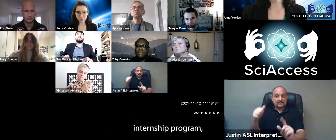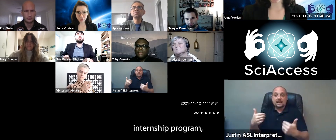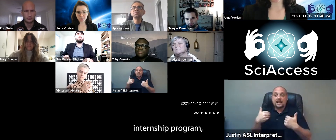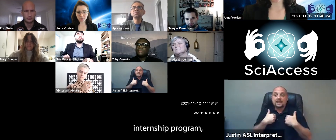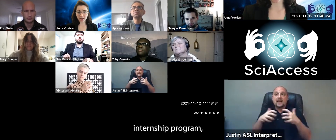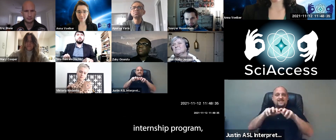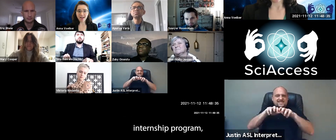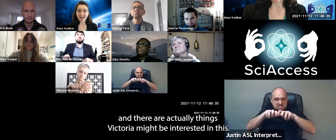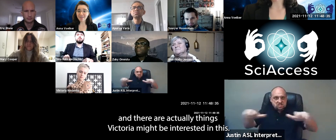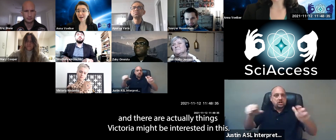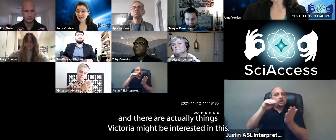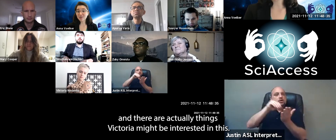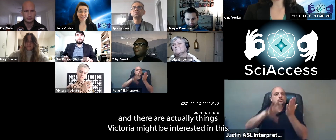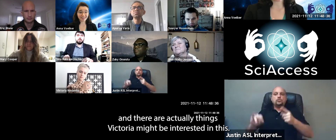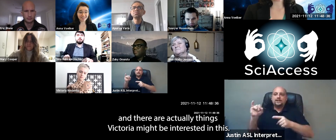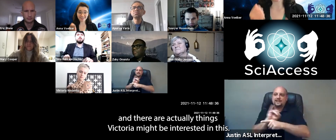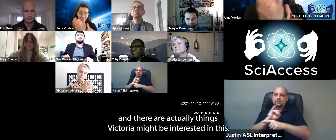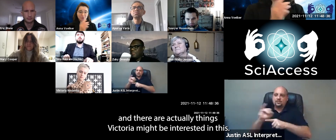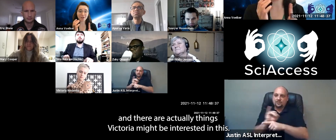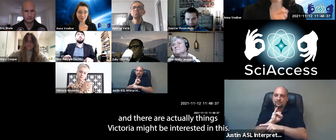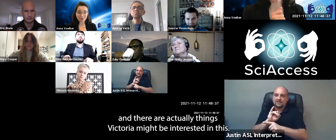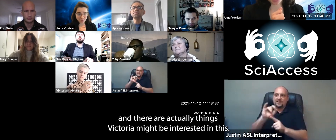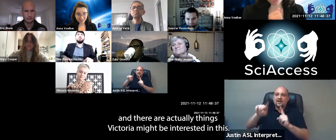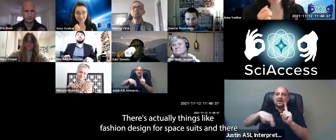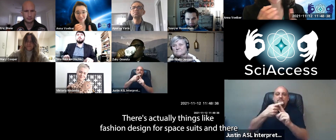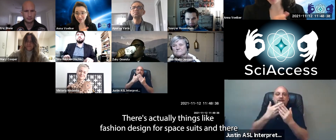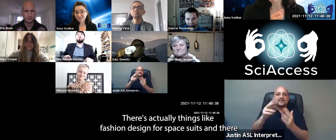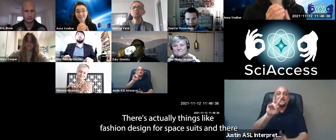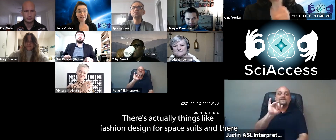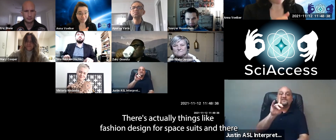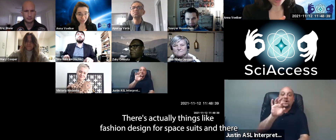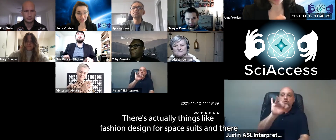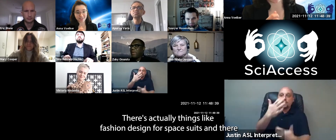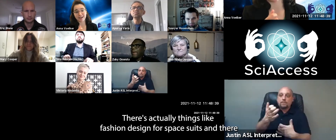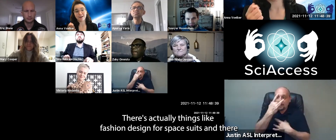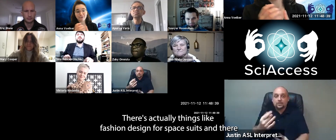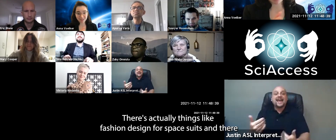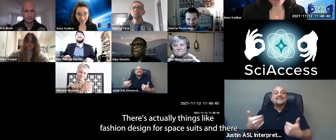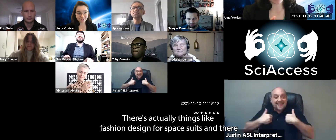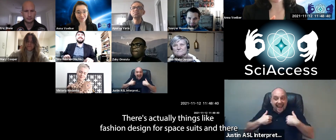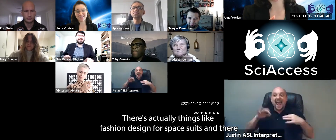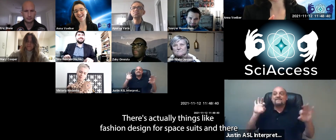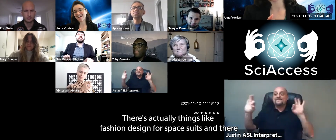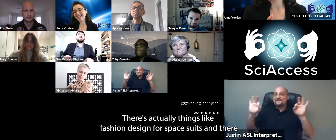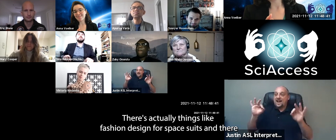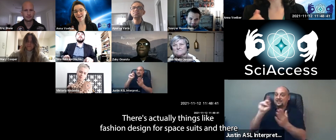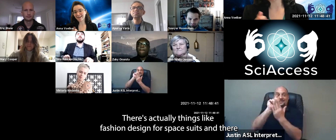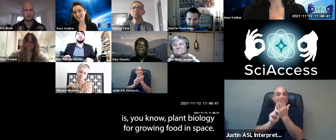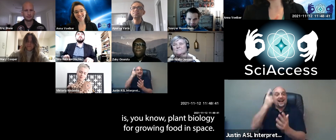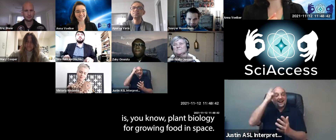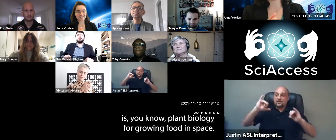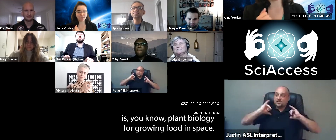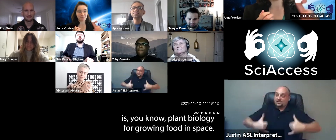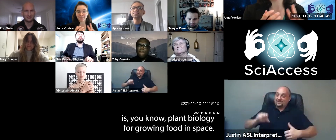student internship program. And there are actually things, Victoria might be interested in this, there's actually things like fashion design for spacesuits. And